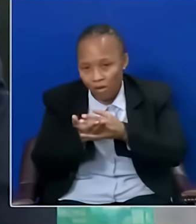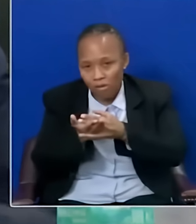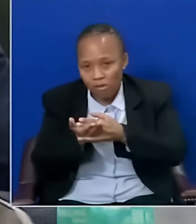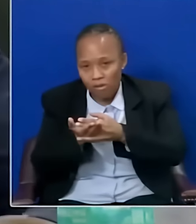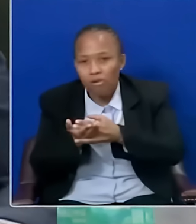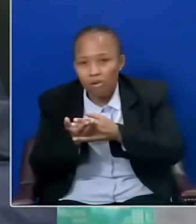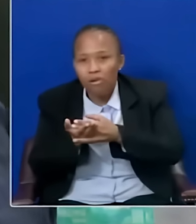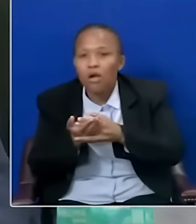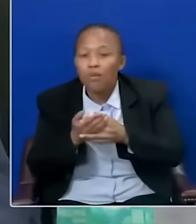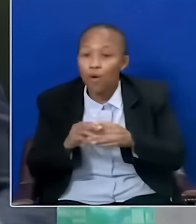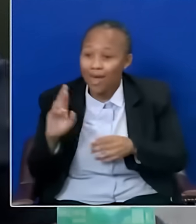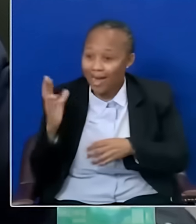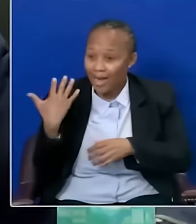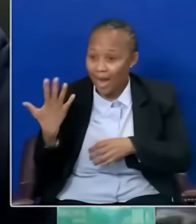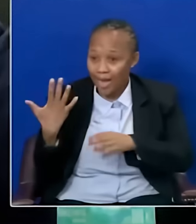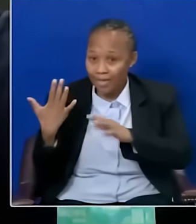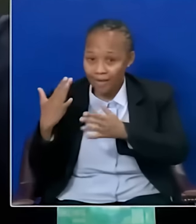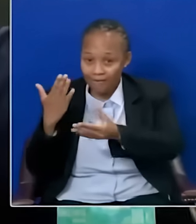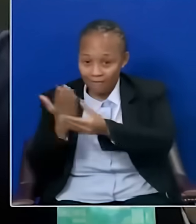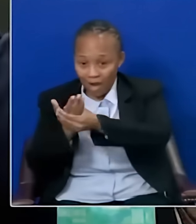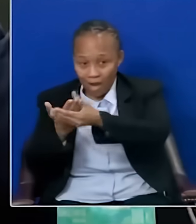So if this is a